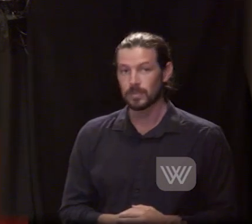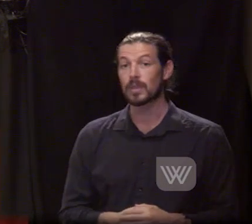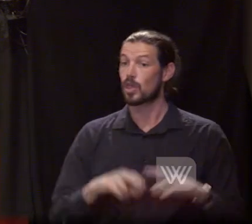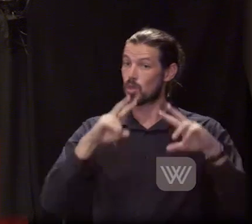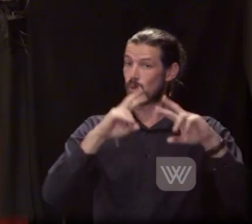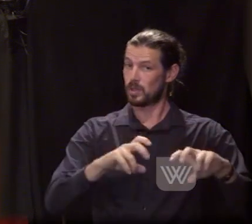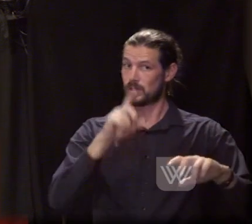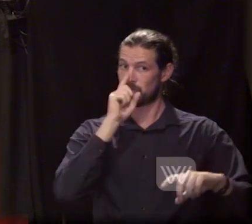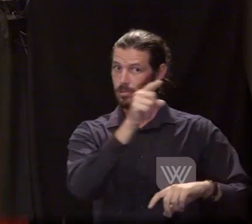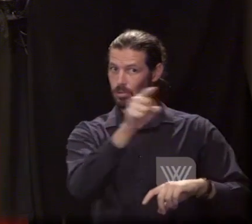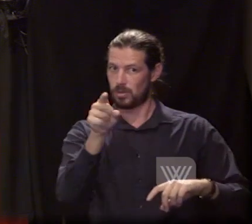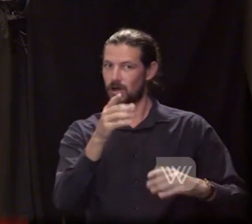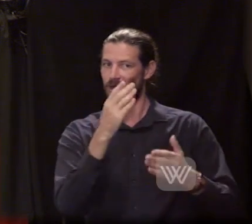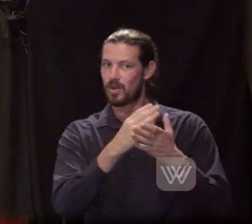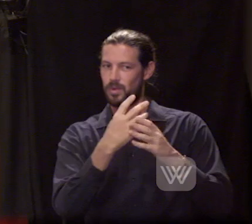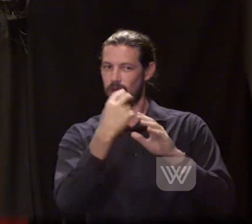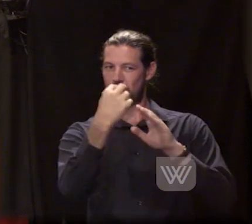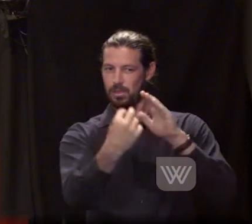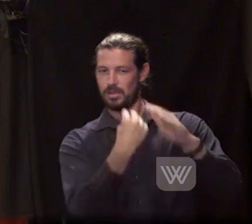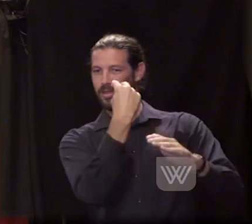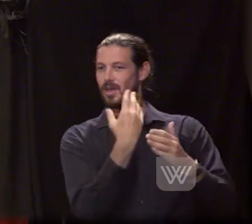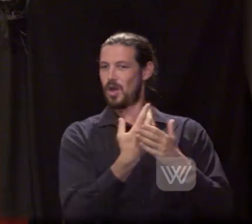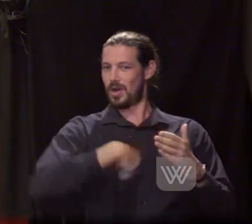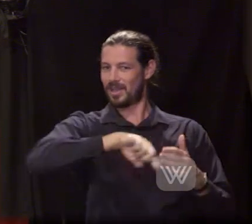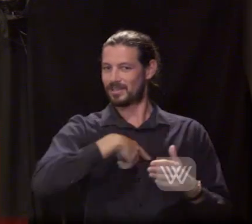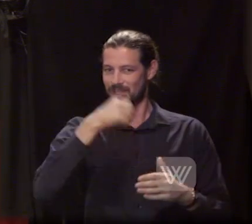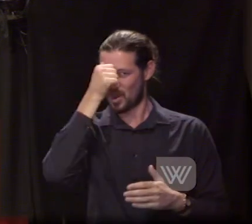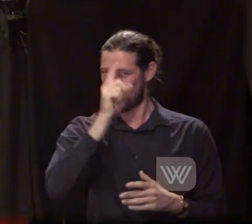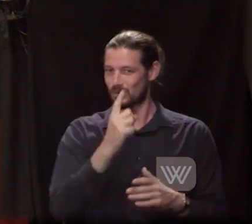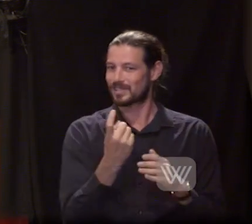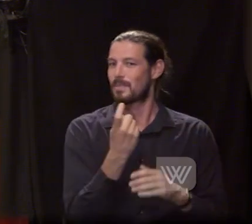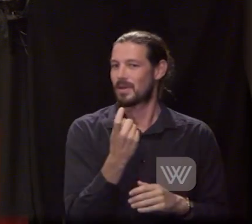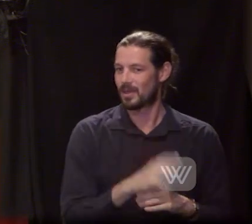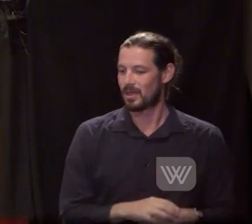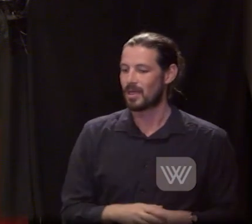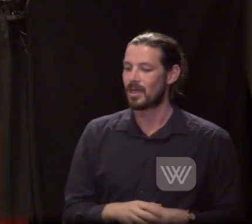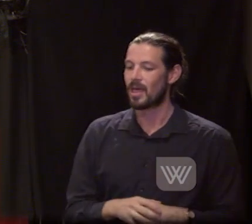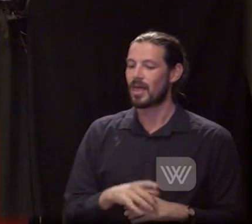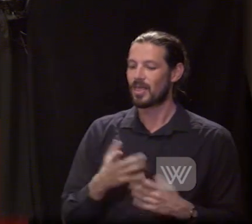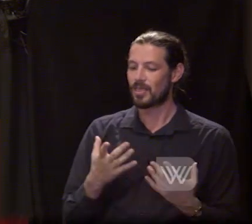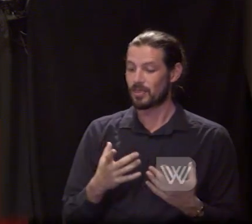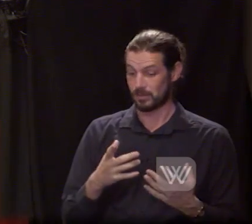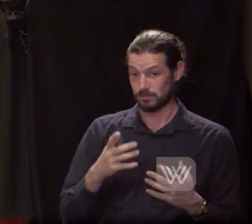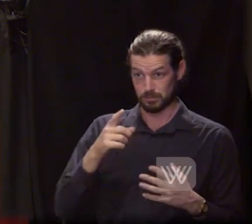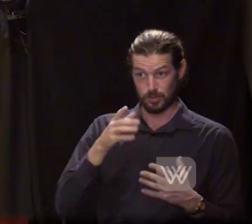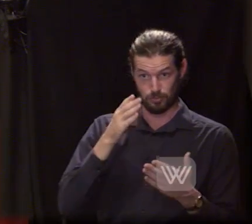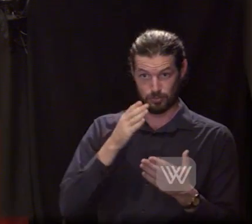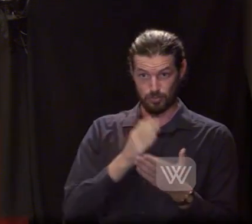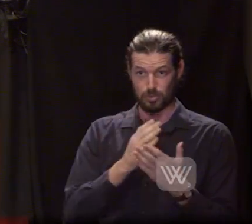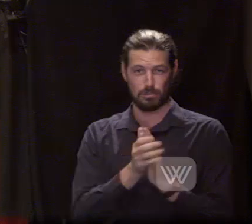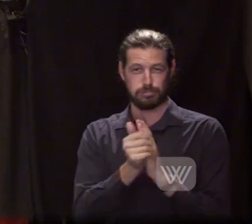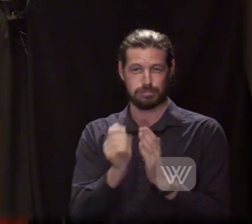They already know half the stuff that's going on before we even do, just because they can see the data as it's coming in. They're like, oh, we can predict this, we can predict that. And you're